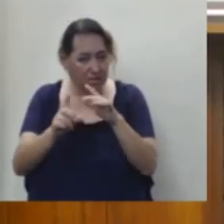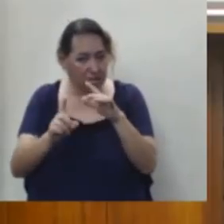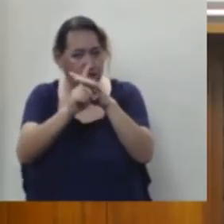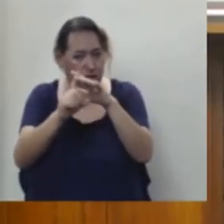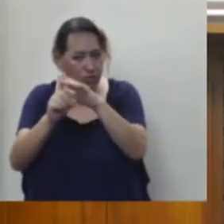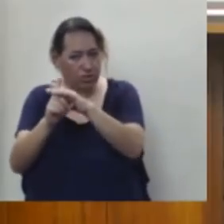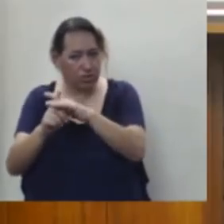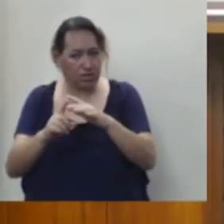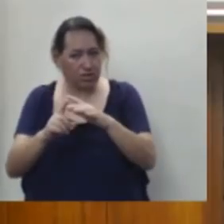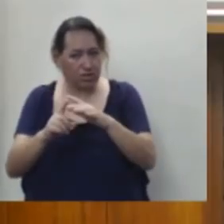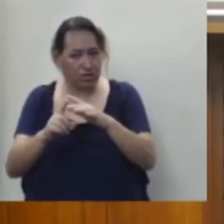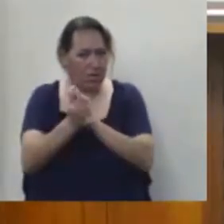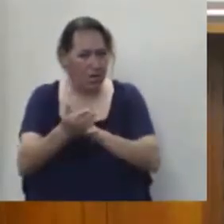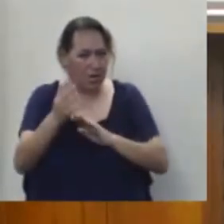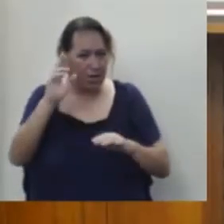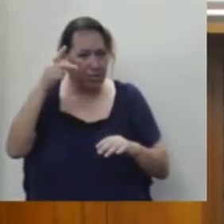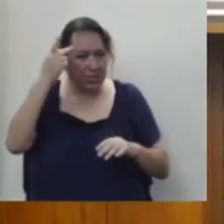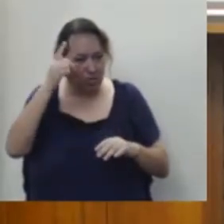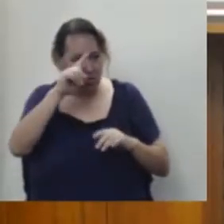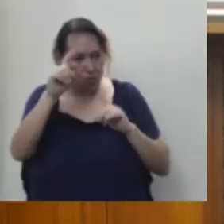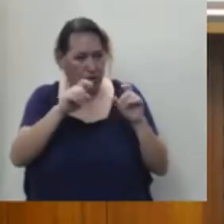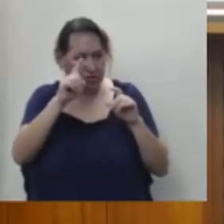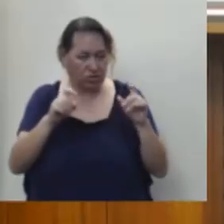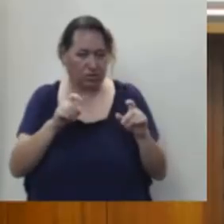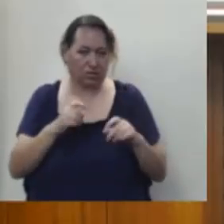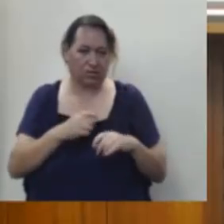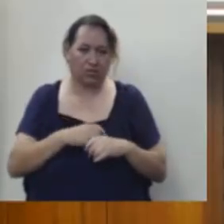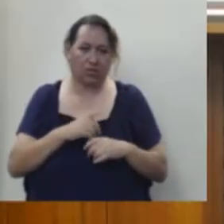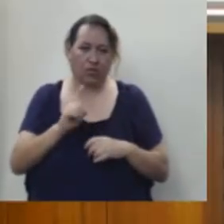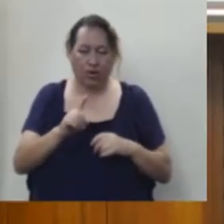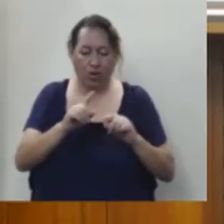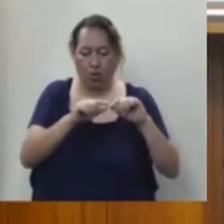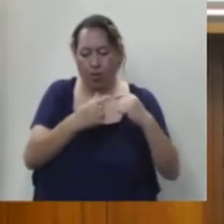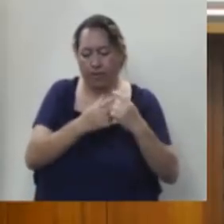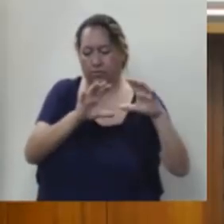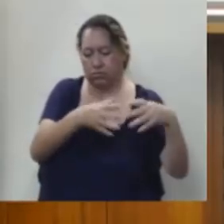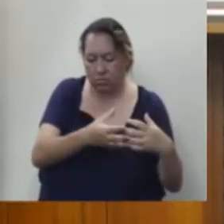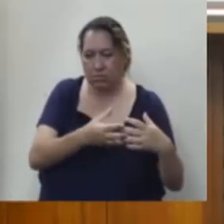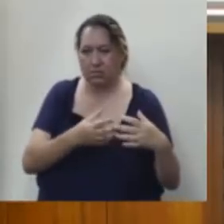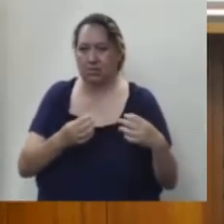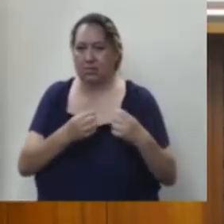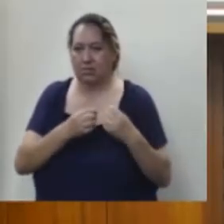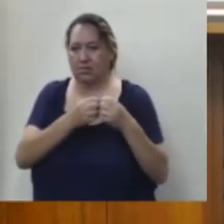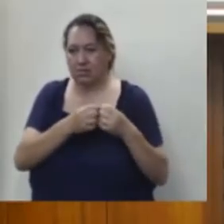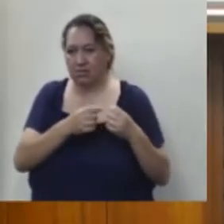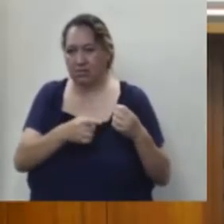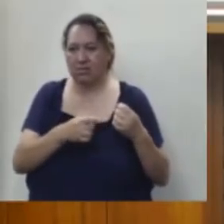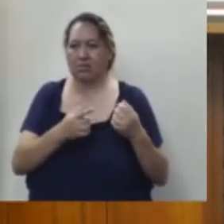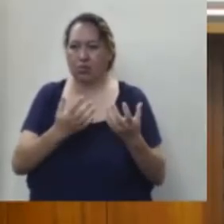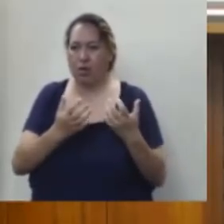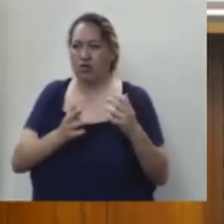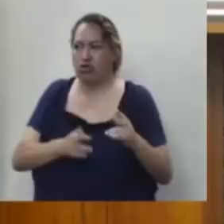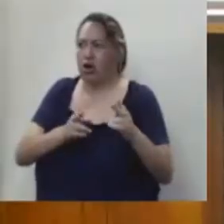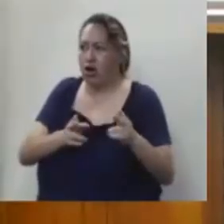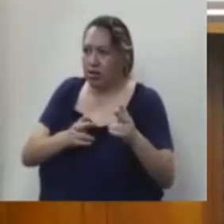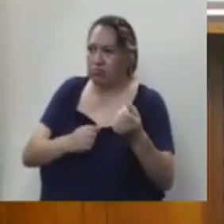where one political party seems to be favoring reopening as soon as possible, while the other political party may